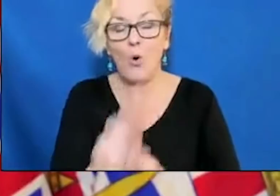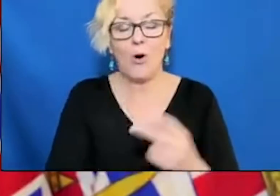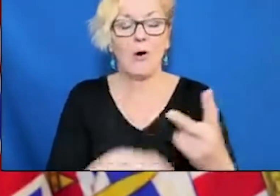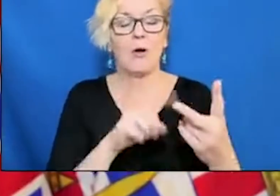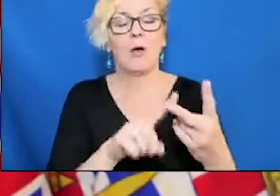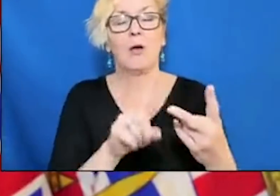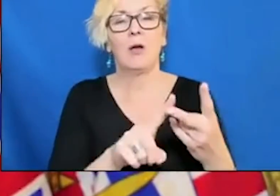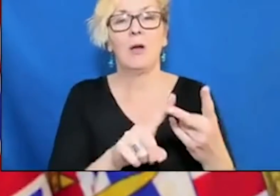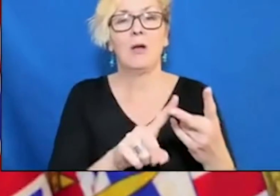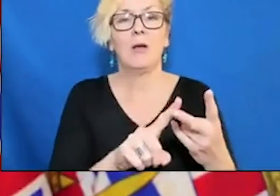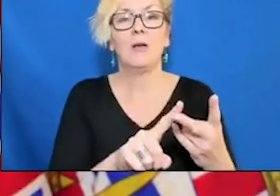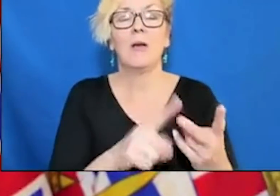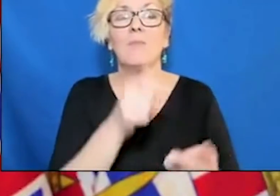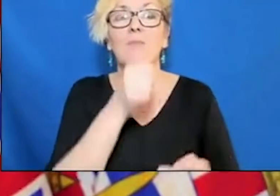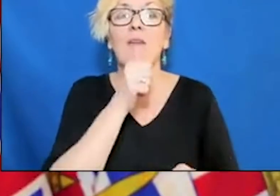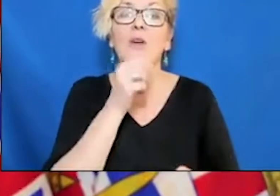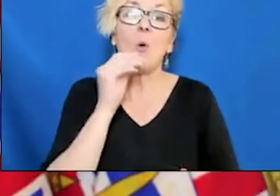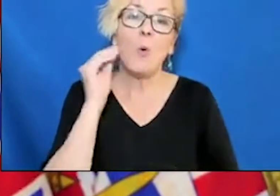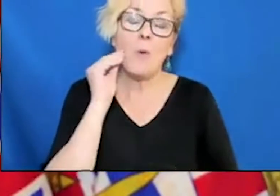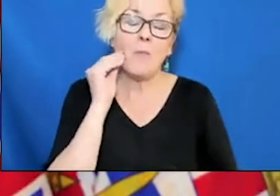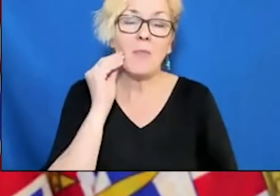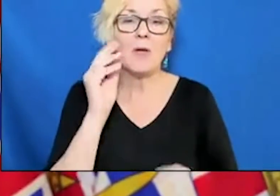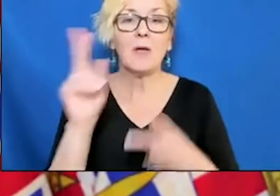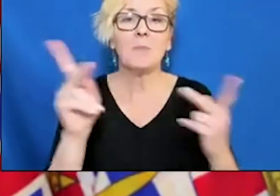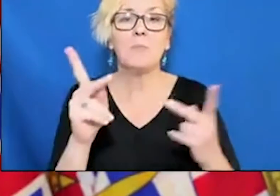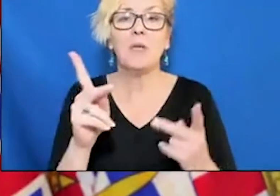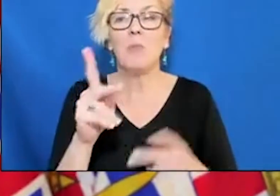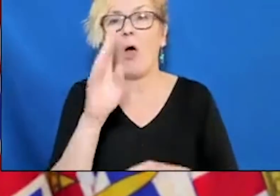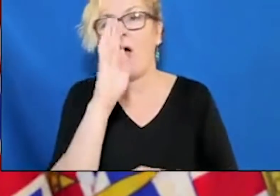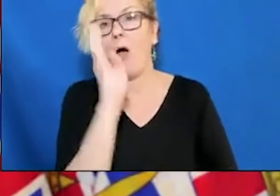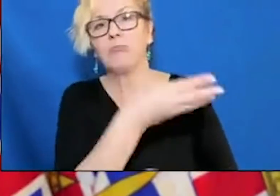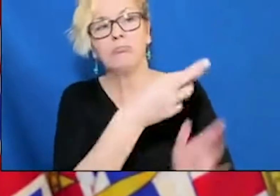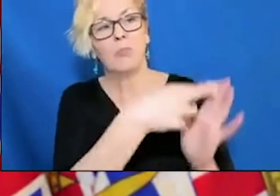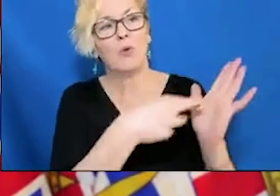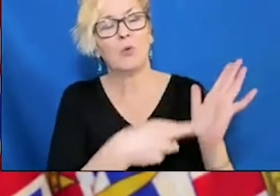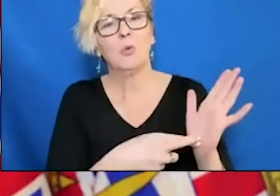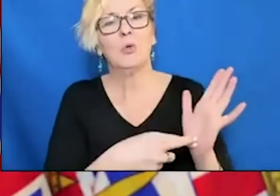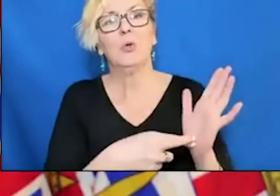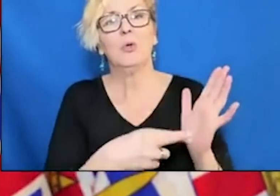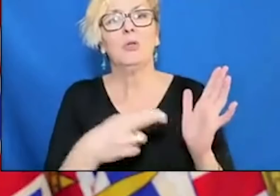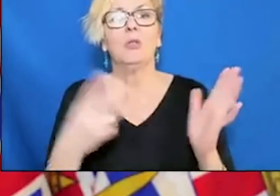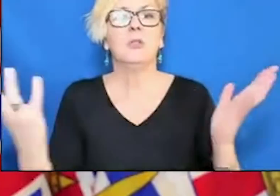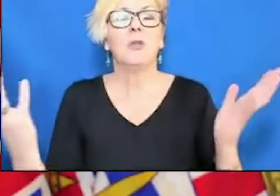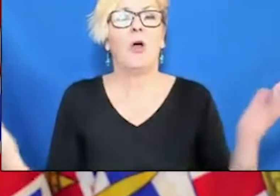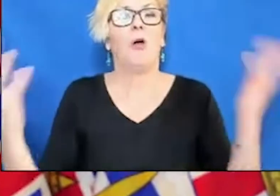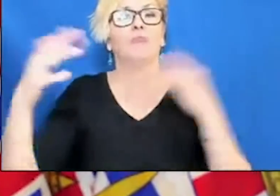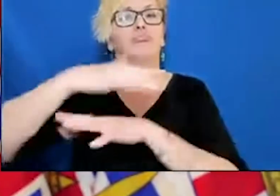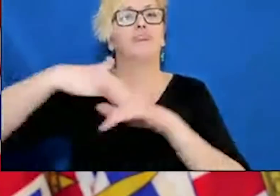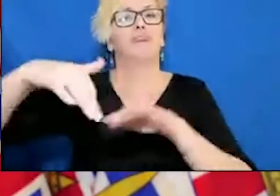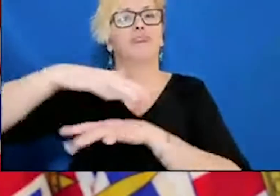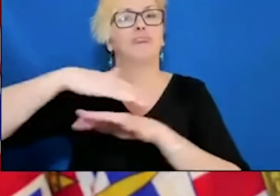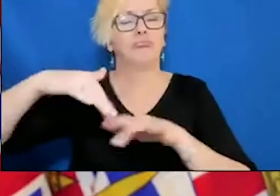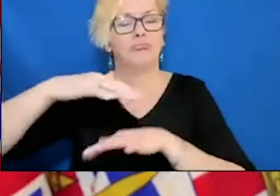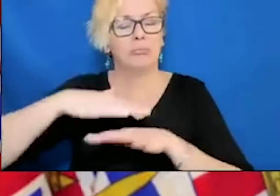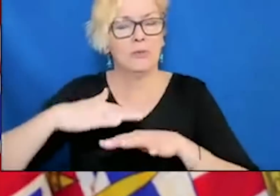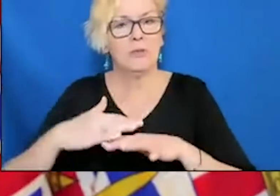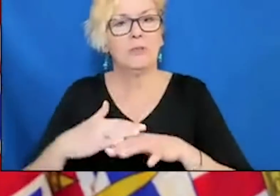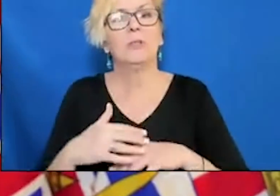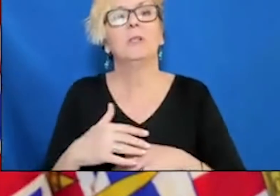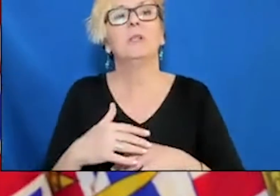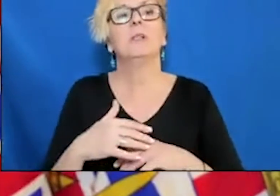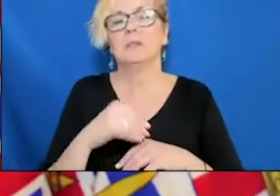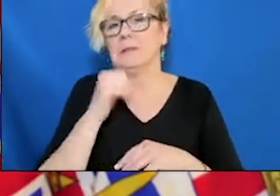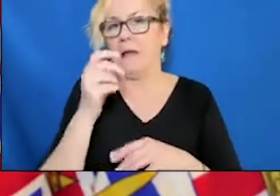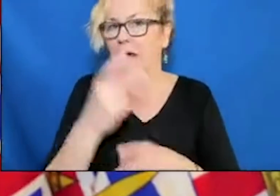the last year of this pandemic and being at that place where we want so much to be with our families, with our